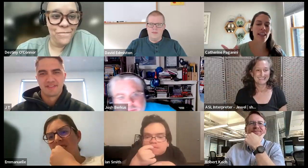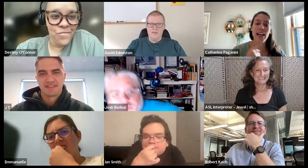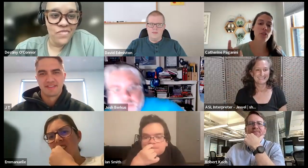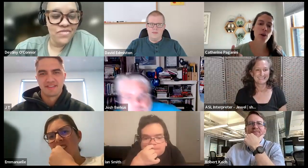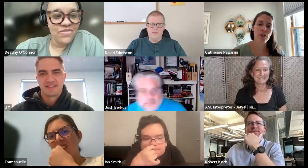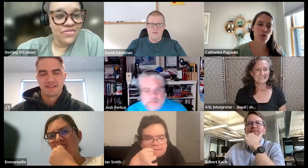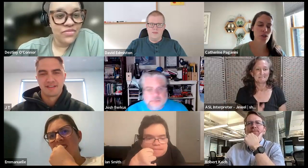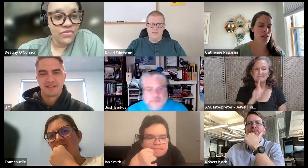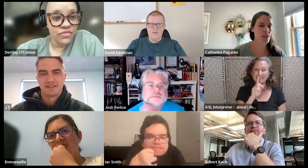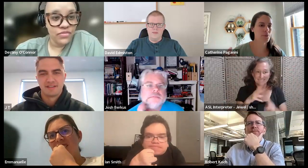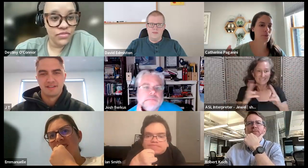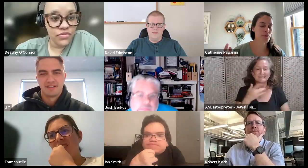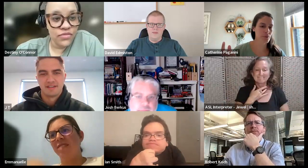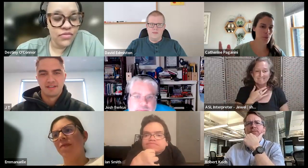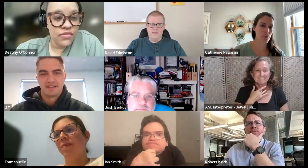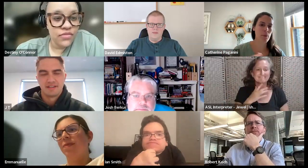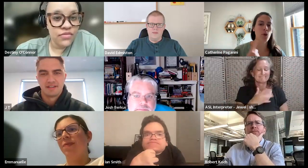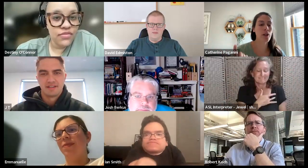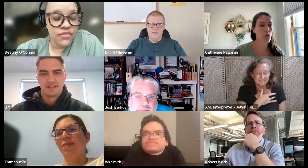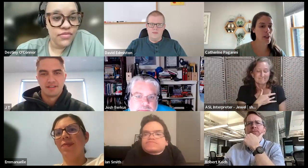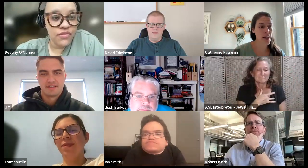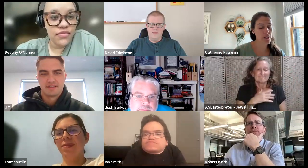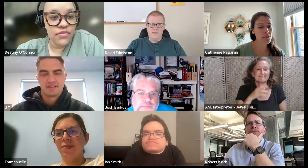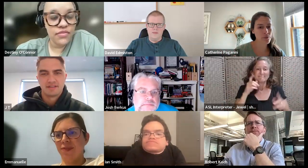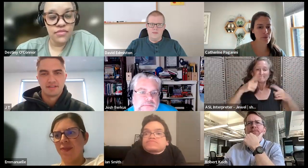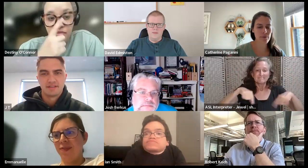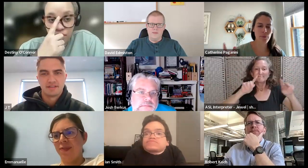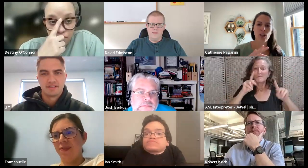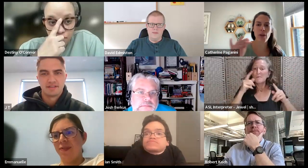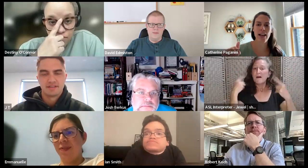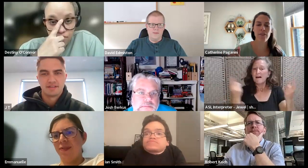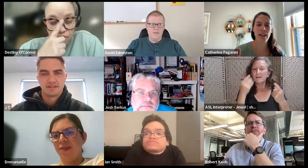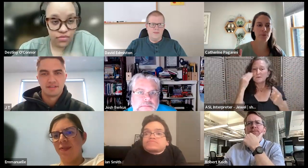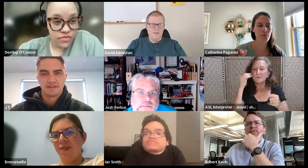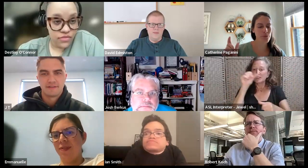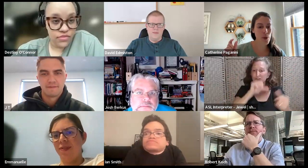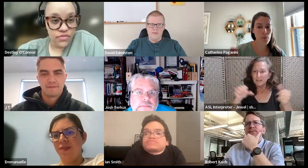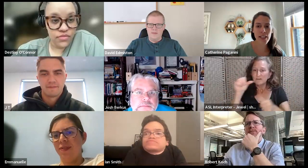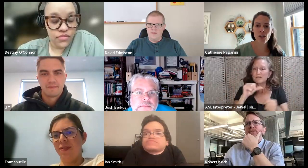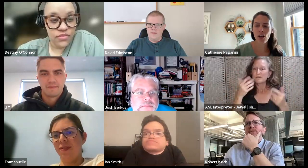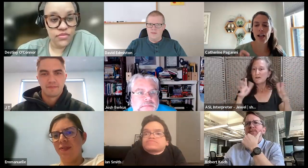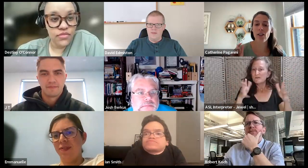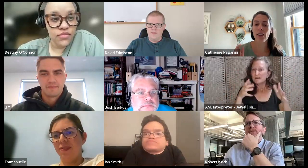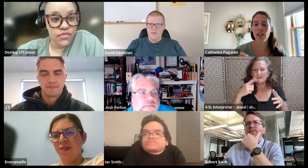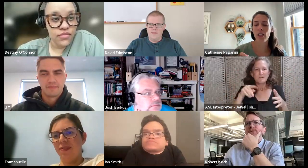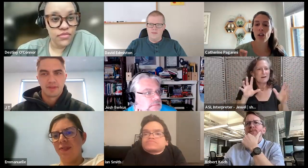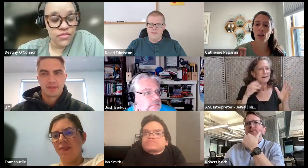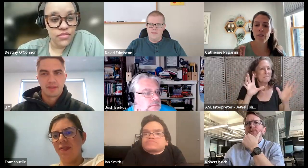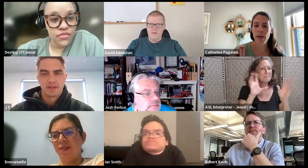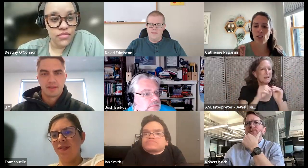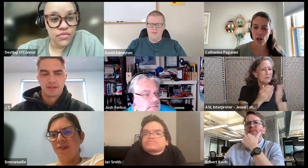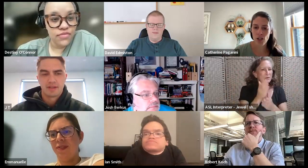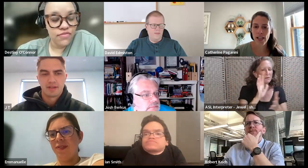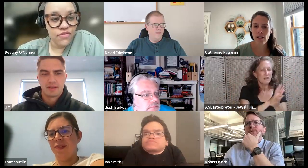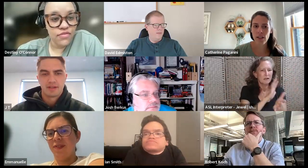So I think everyone knows people who are here, because we have that meeting doc. I don't think you